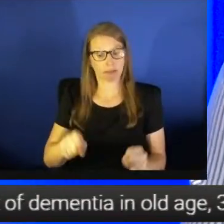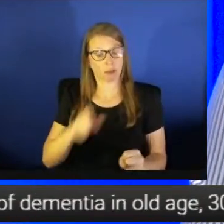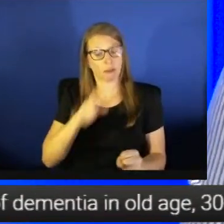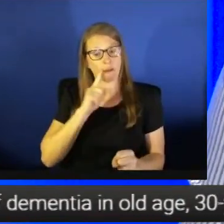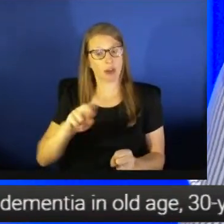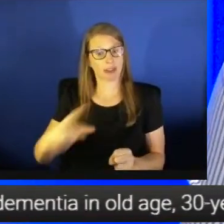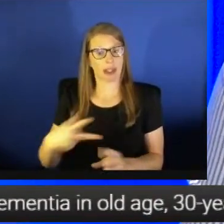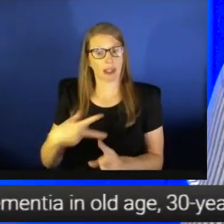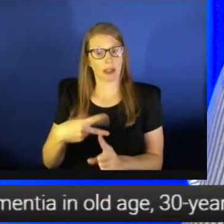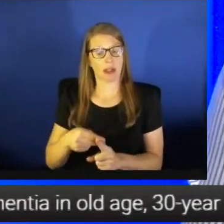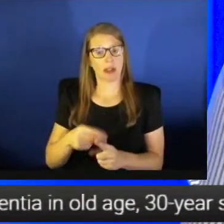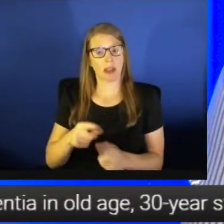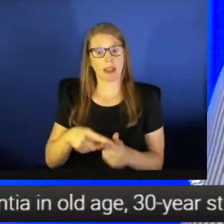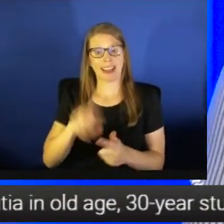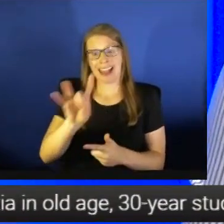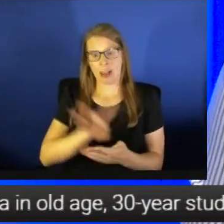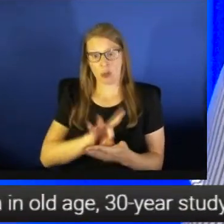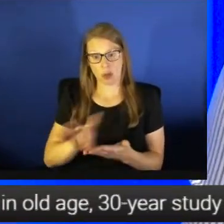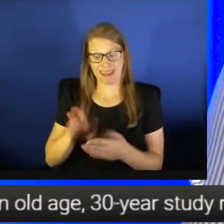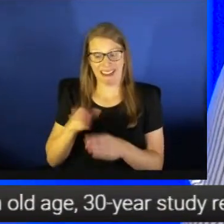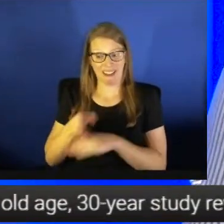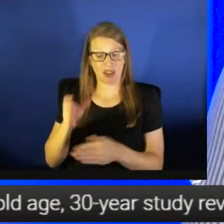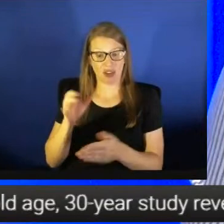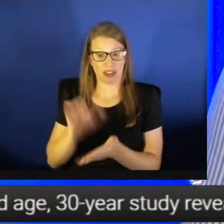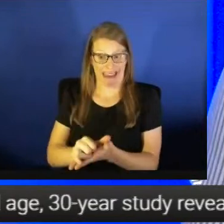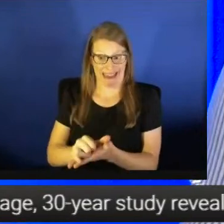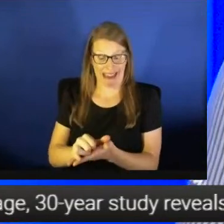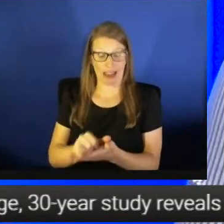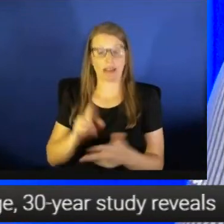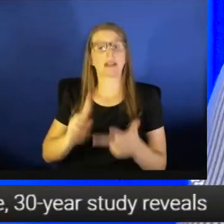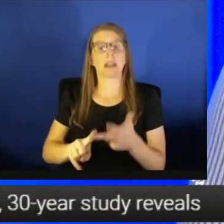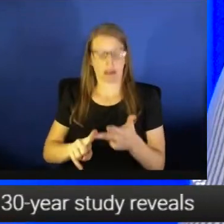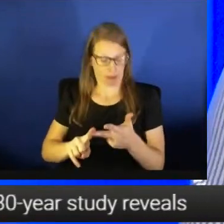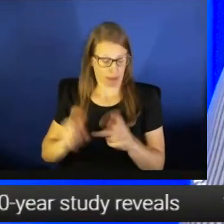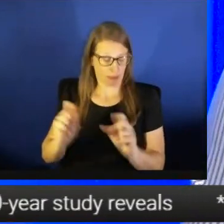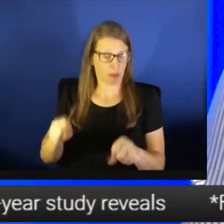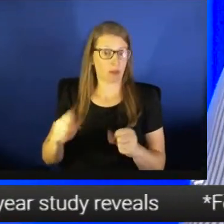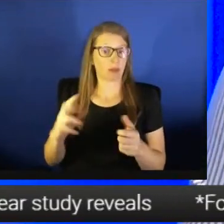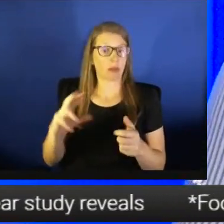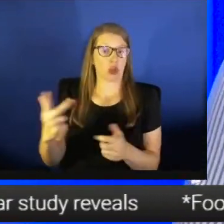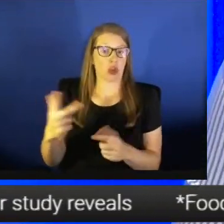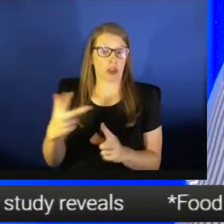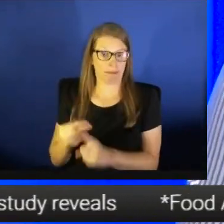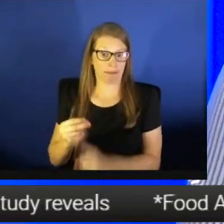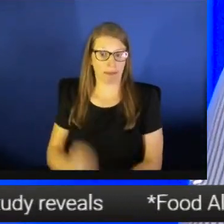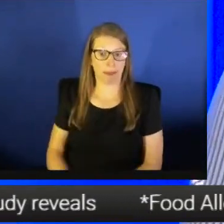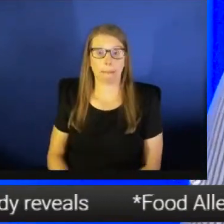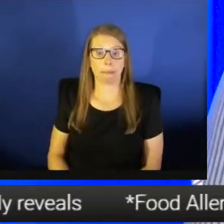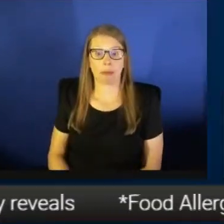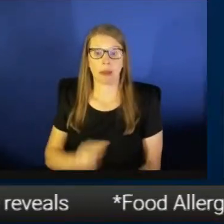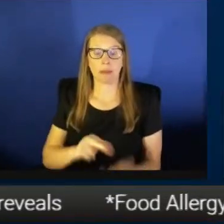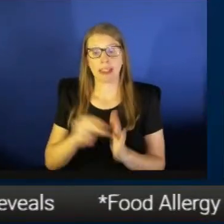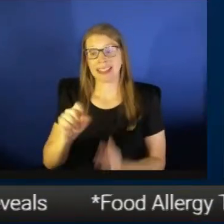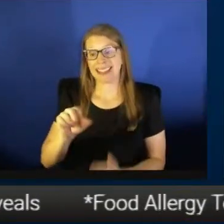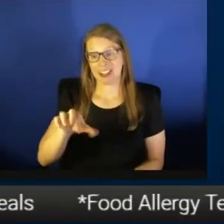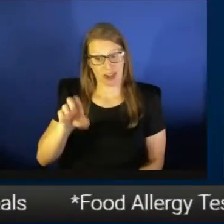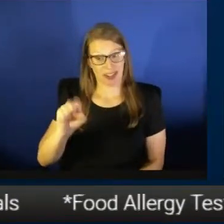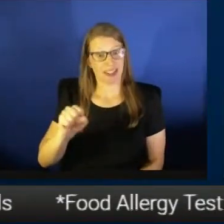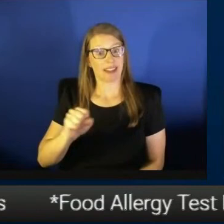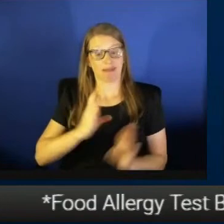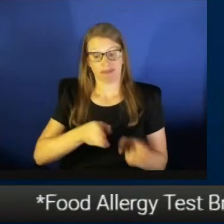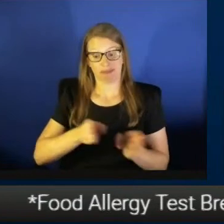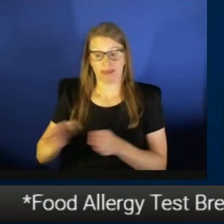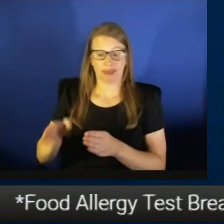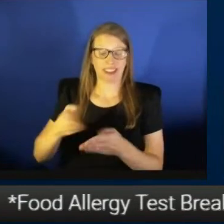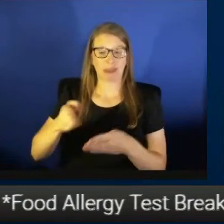and then 8 weeks after the second dose, they're eligible for the third dose to complete the series. So what's it like for you